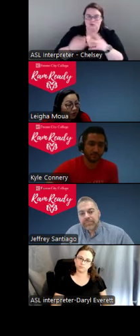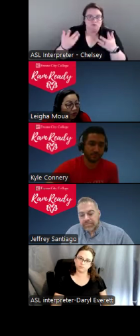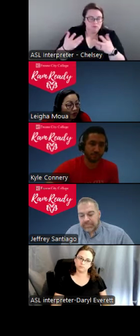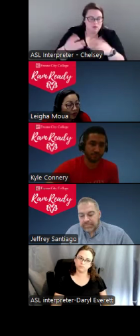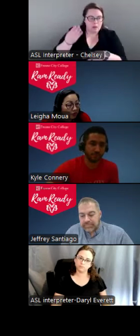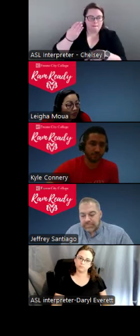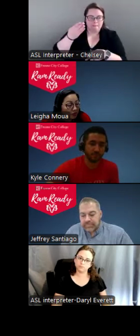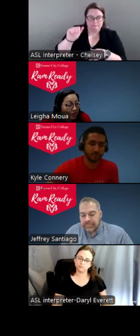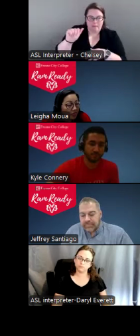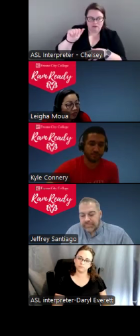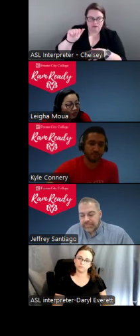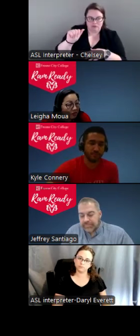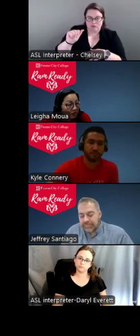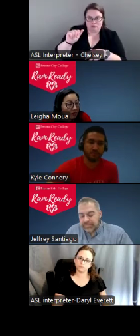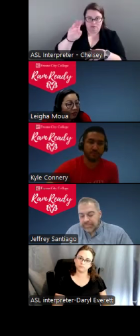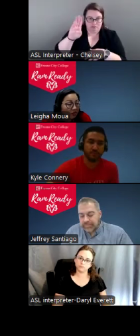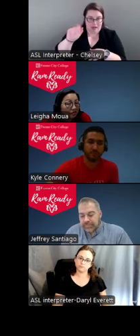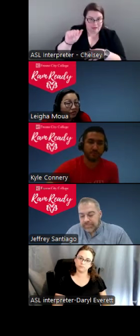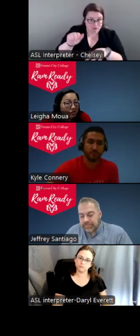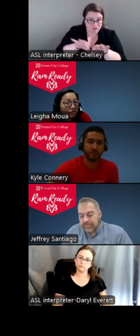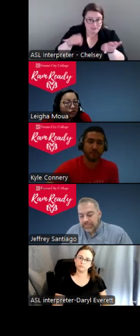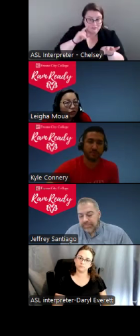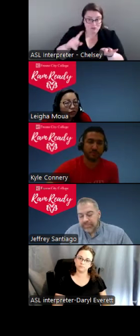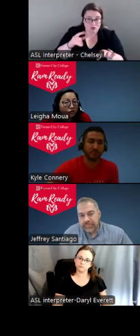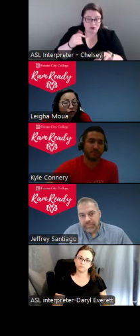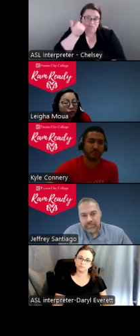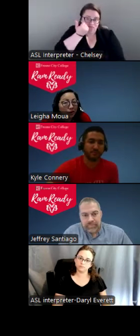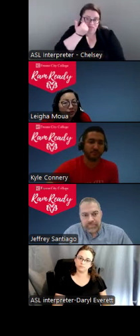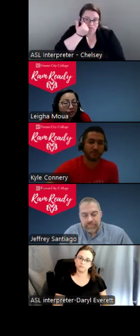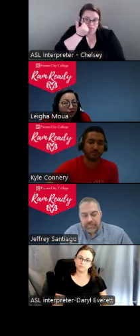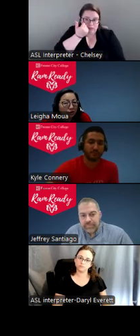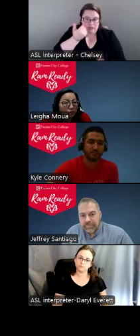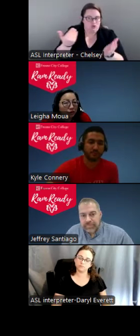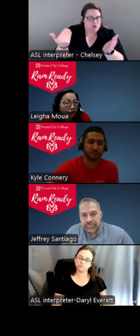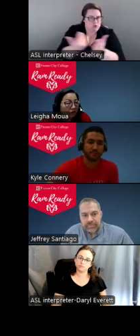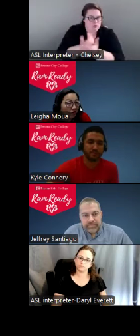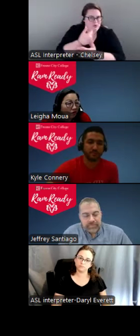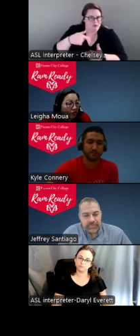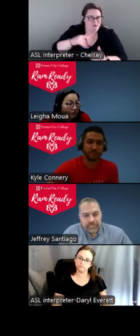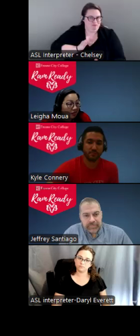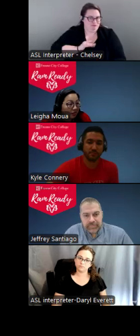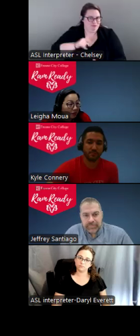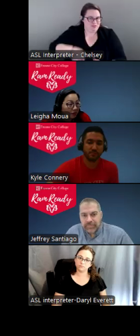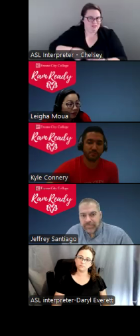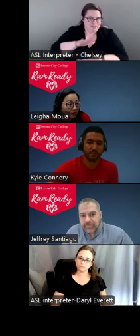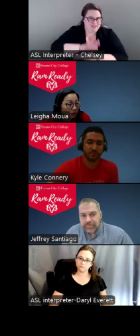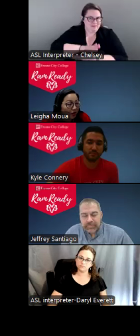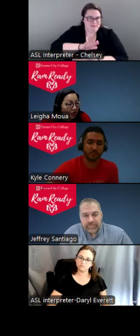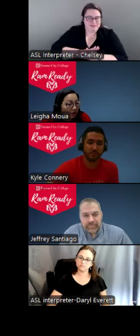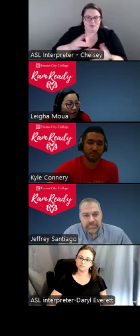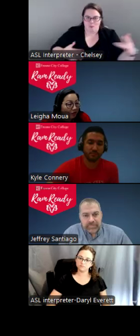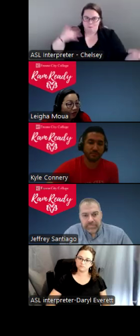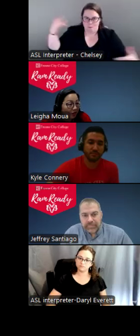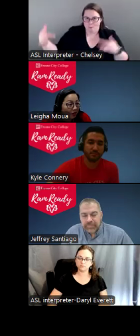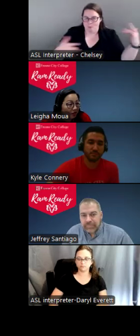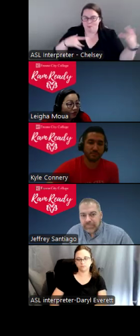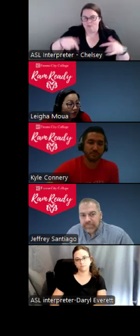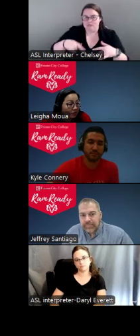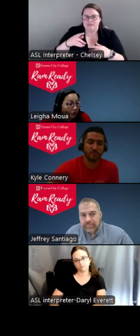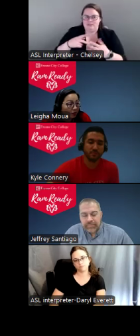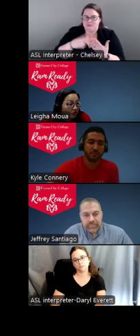bachelor's degree for dental hygiene. And this is new to our campus. So we are very excited about this program.